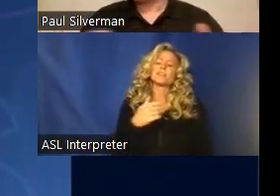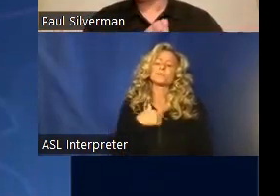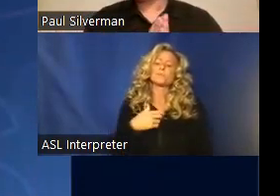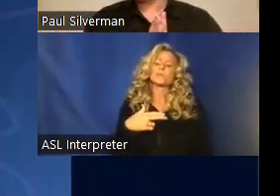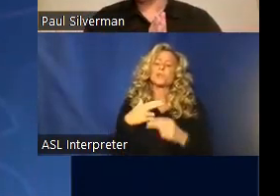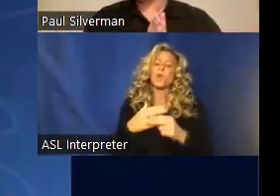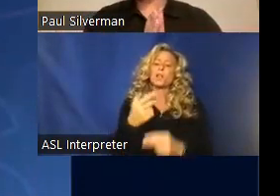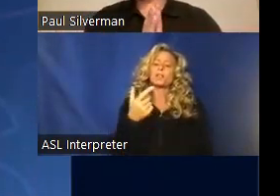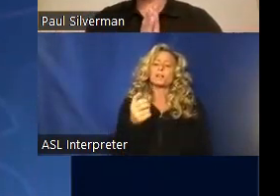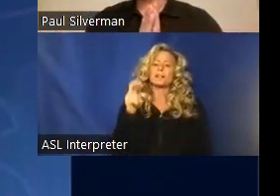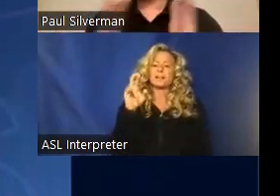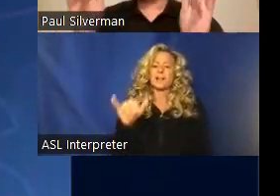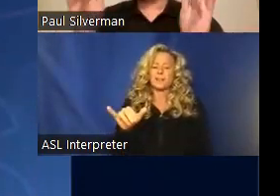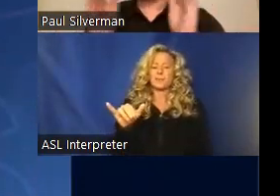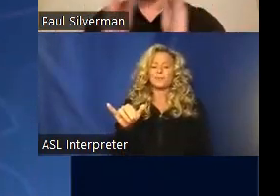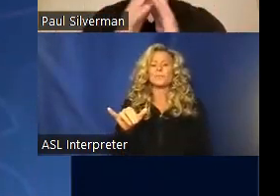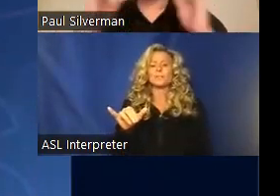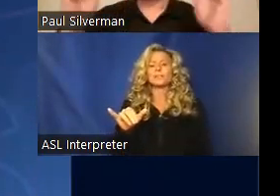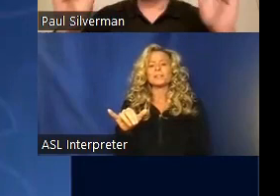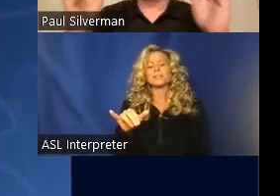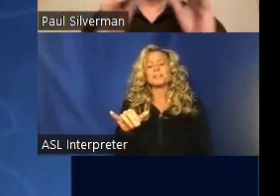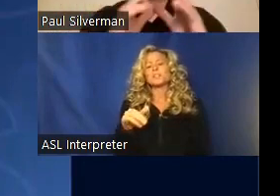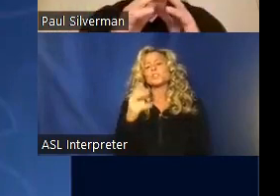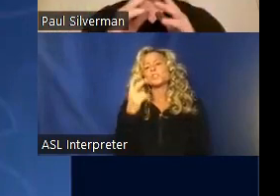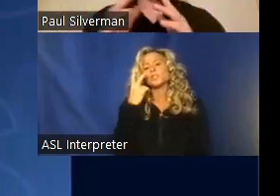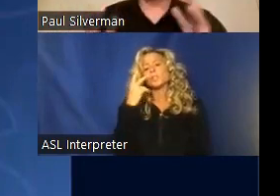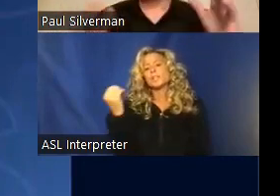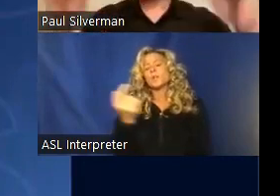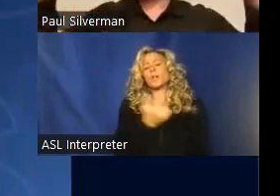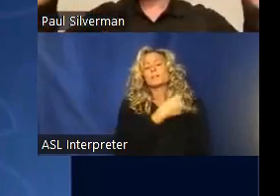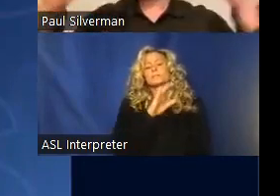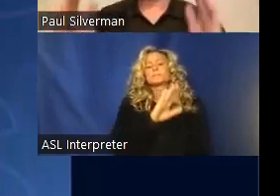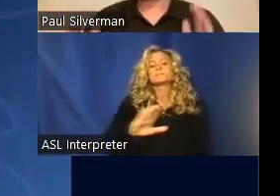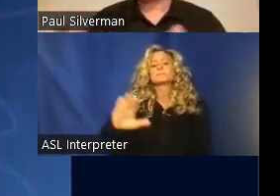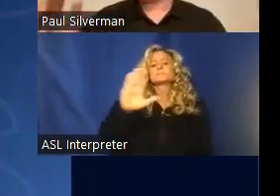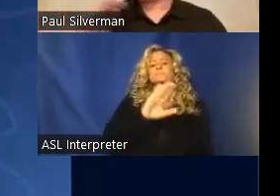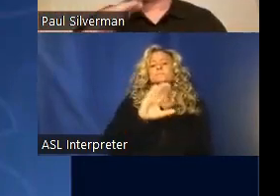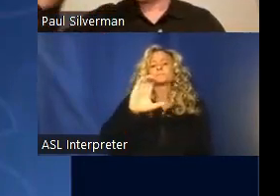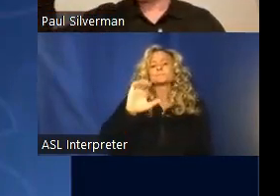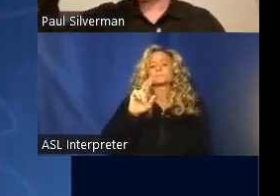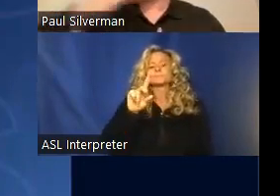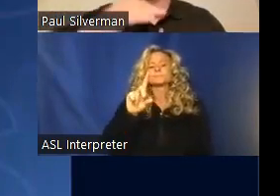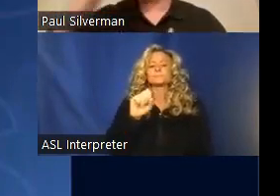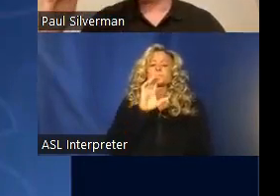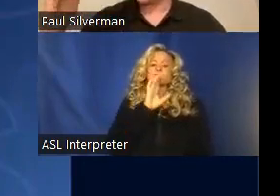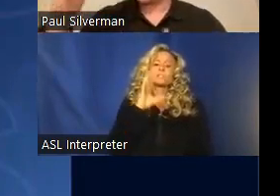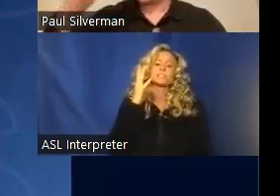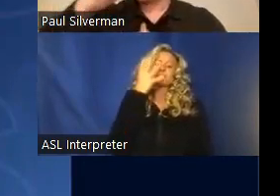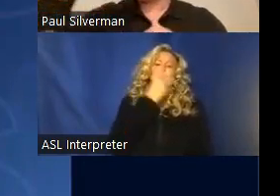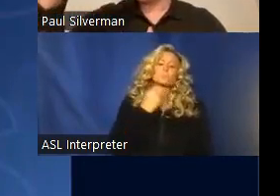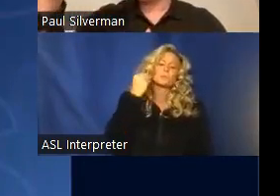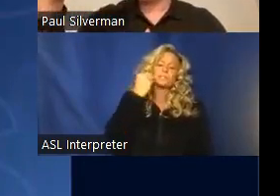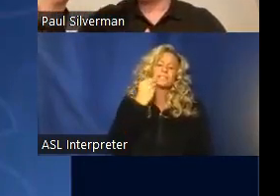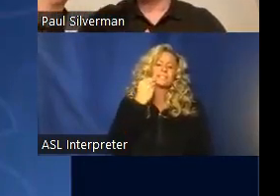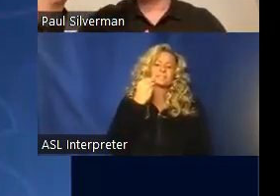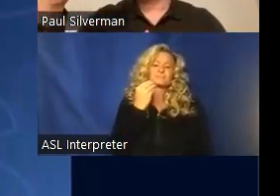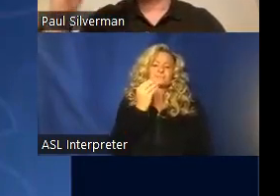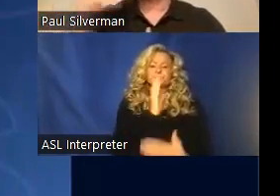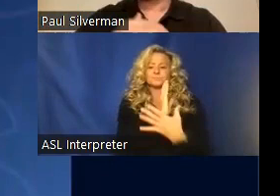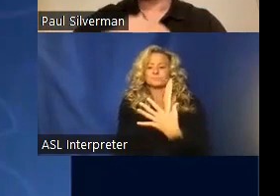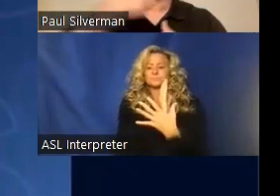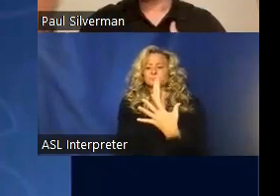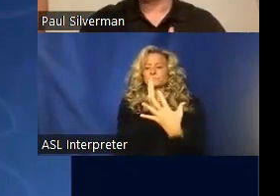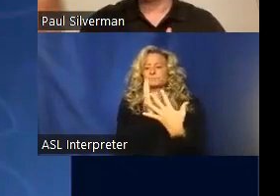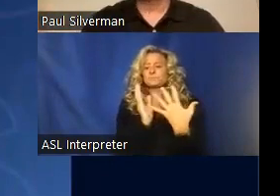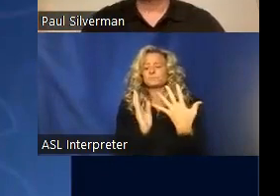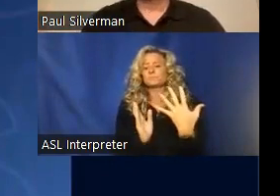gallery. And you can essentially look at all of your cards, and it's kind of like a really pretty organized room of all your